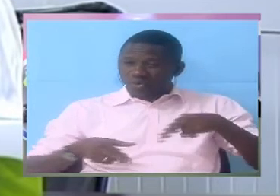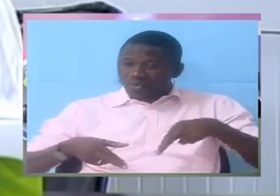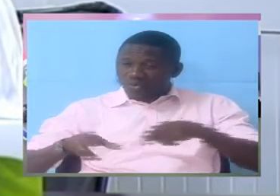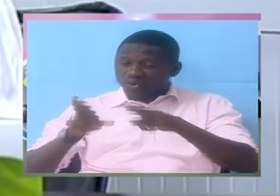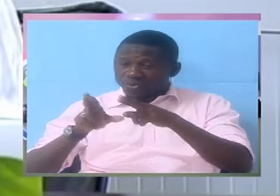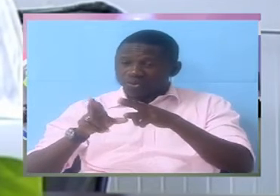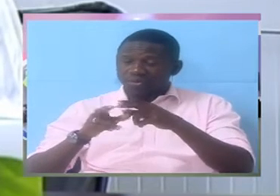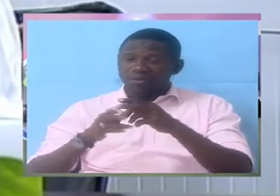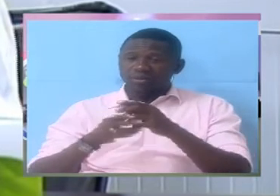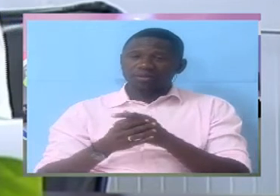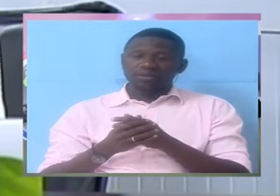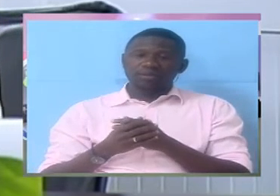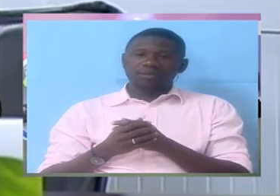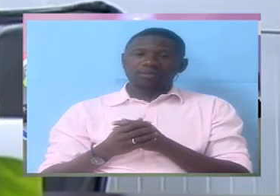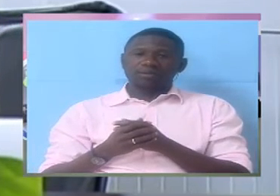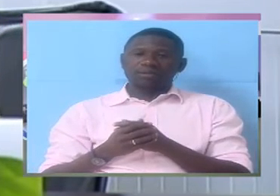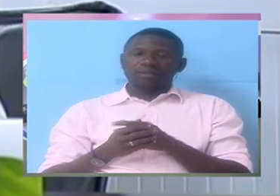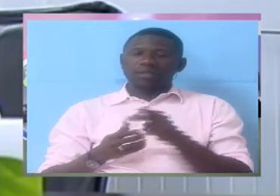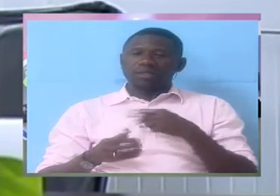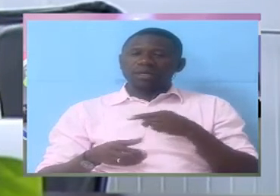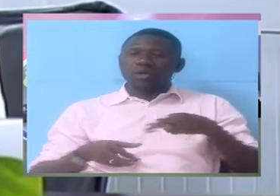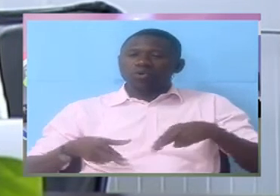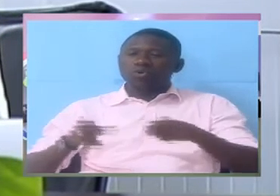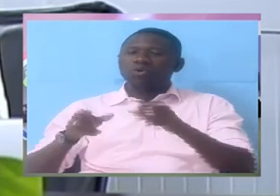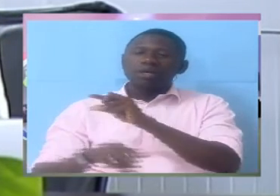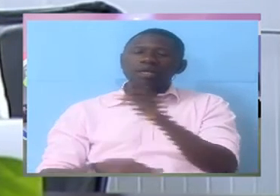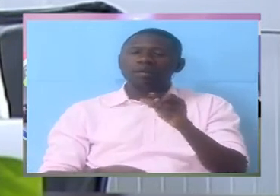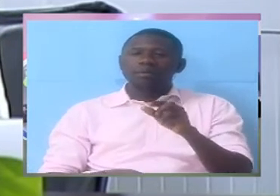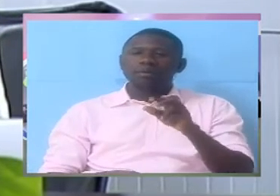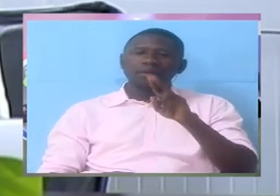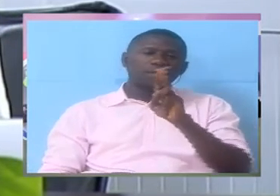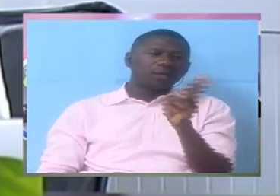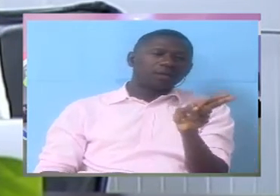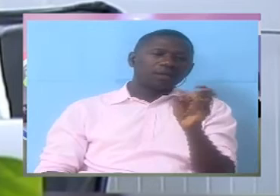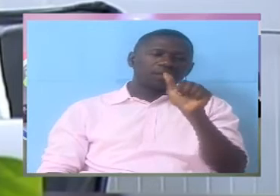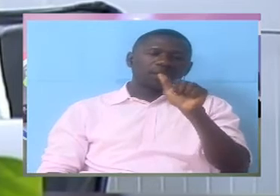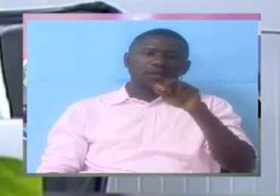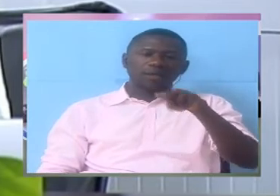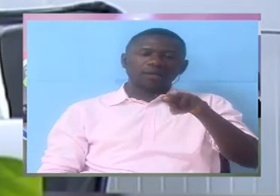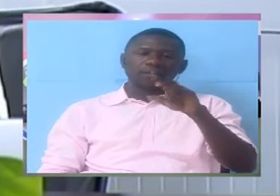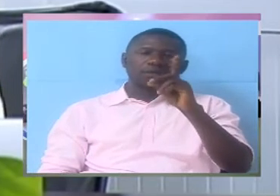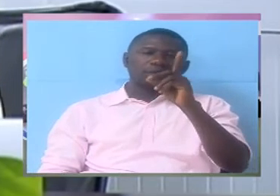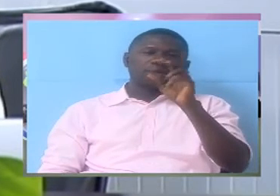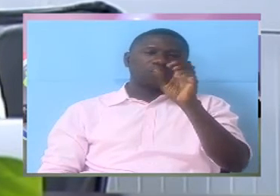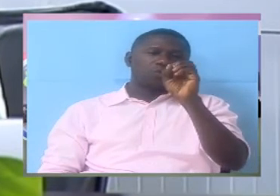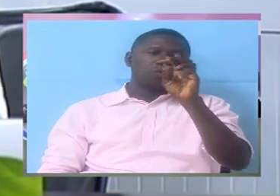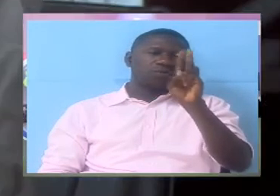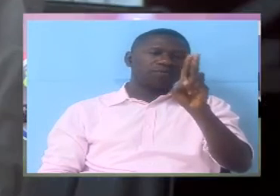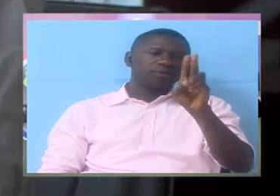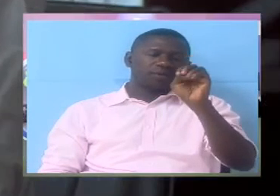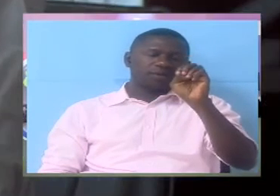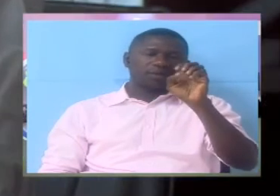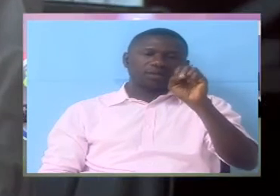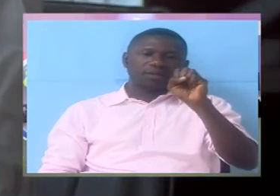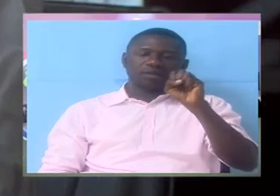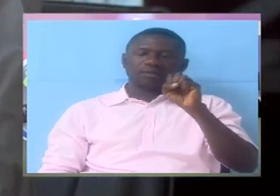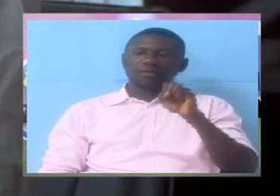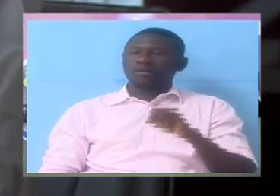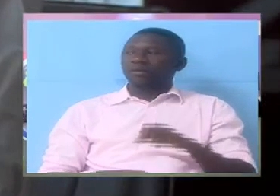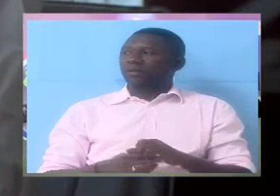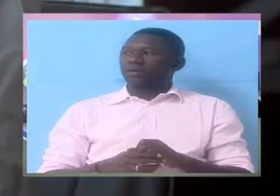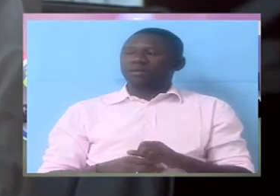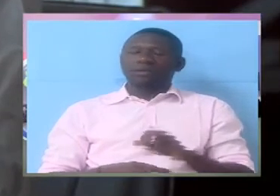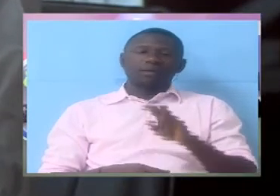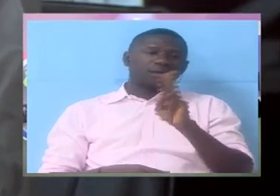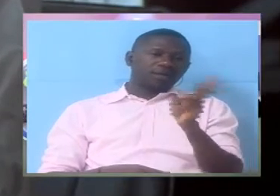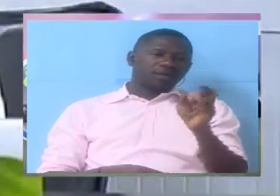that road? Ani. Kavojile Hanover. That's where they call Hanover. They rob people. Hanover.